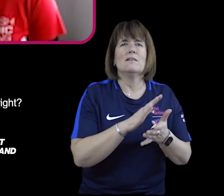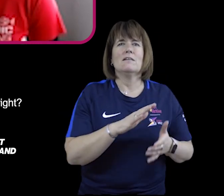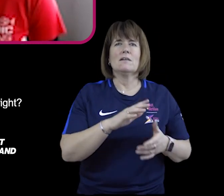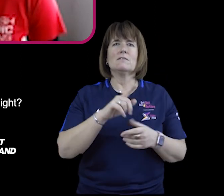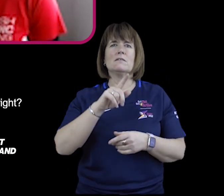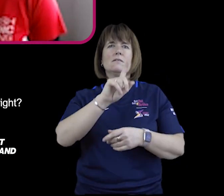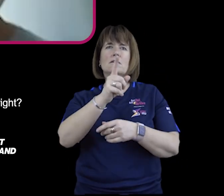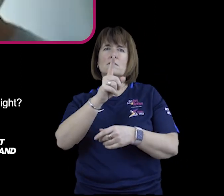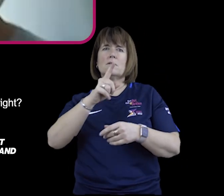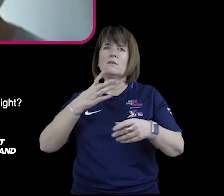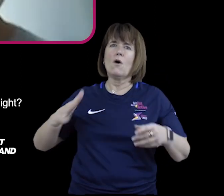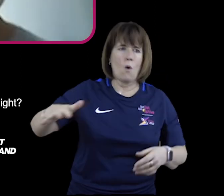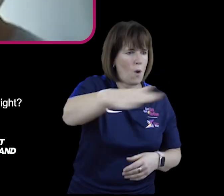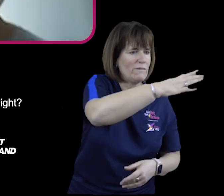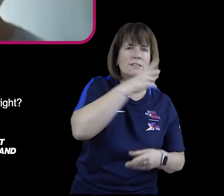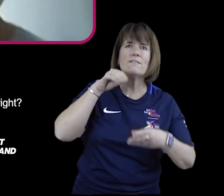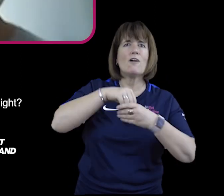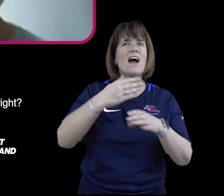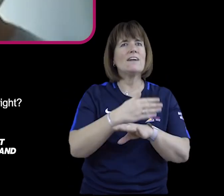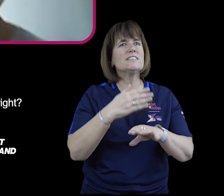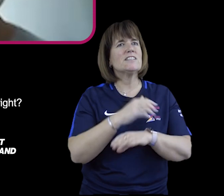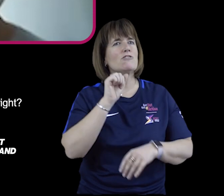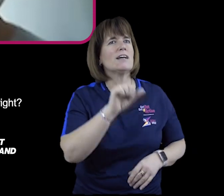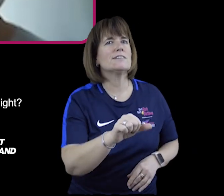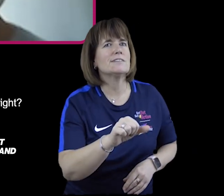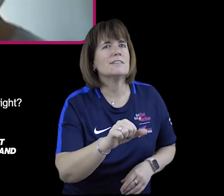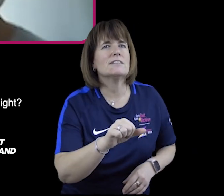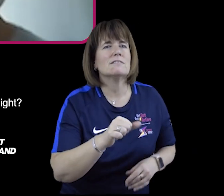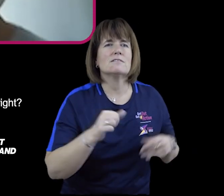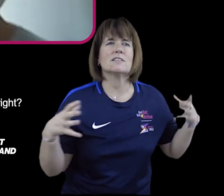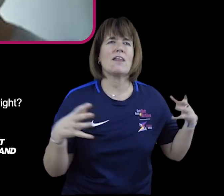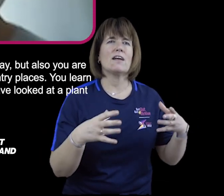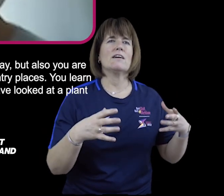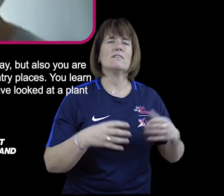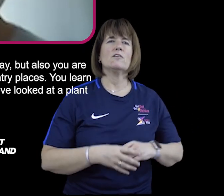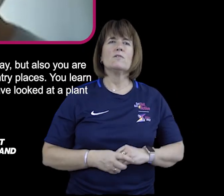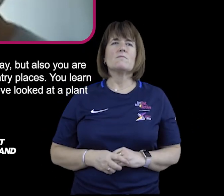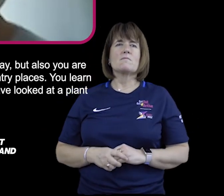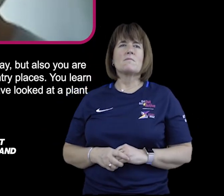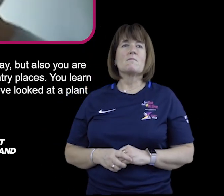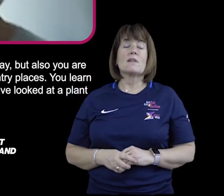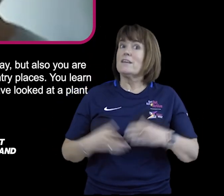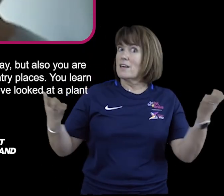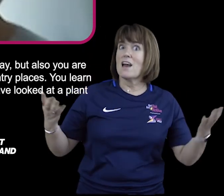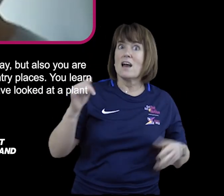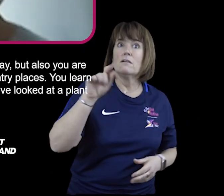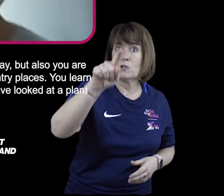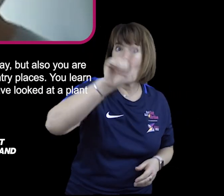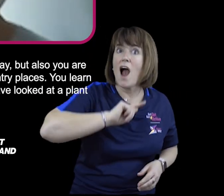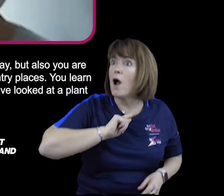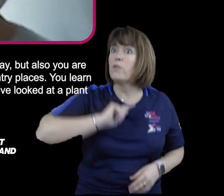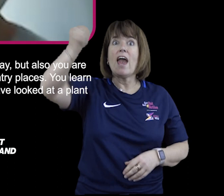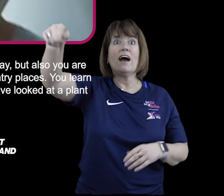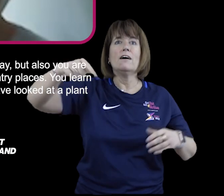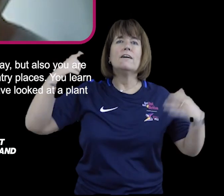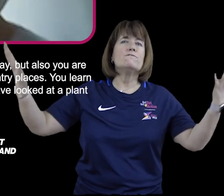enjoying nature, but still participating in activity, right? Yeah. I mean,